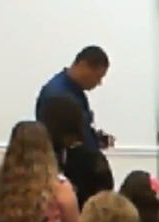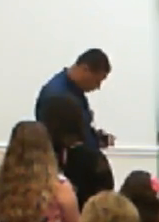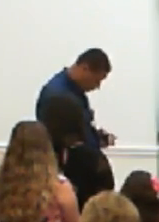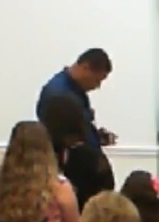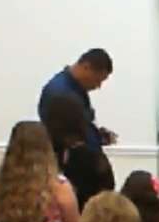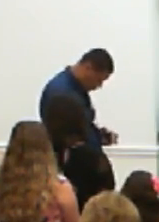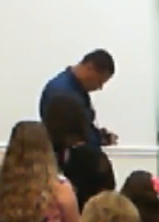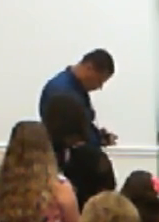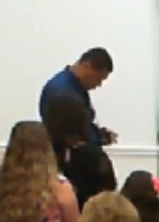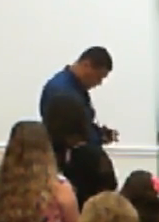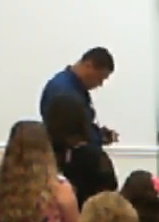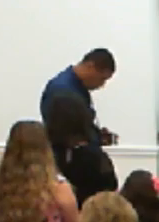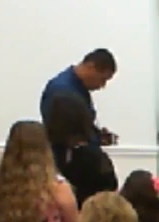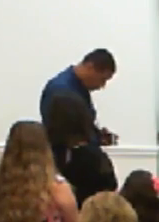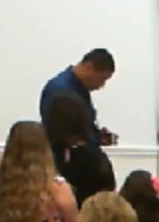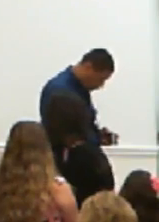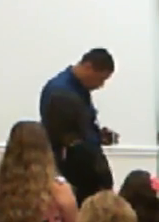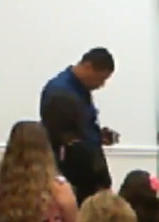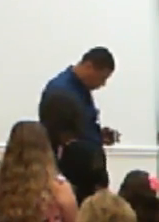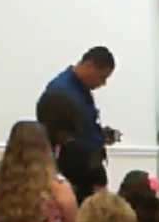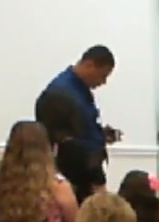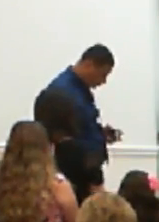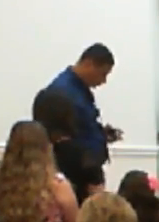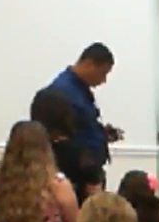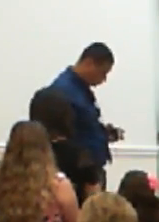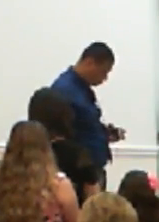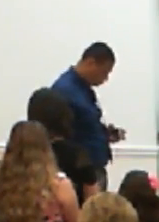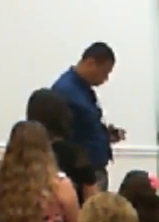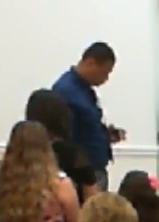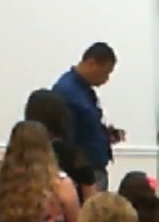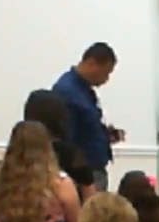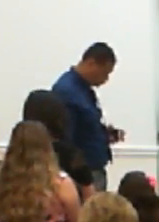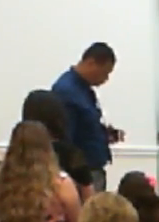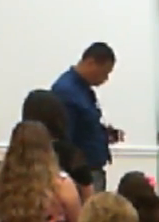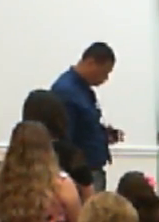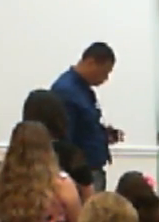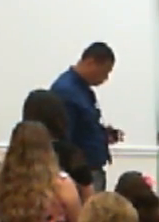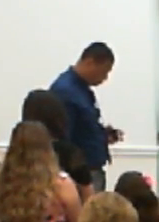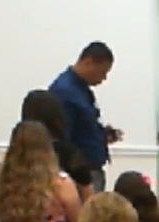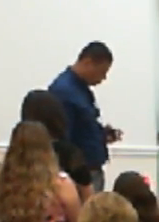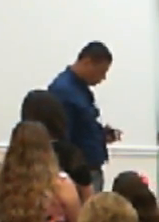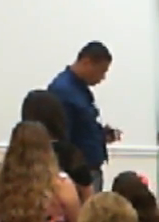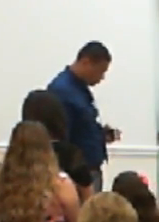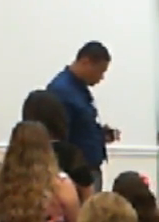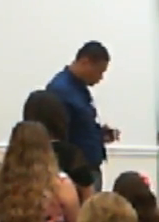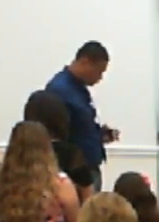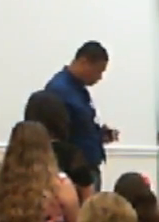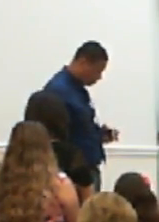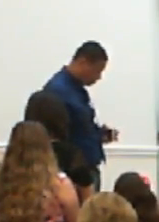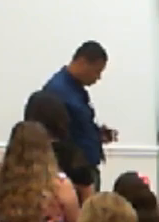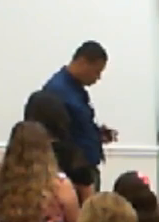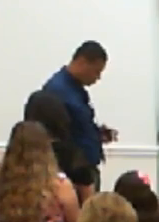that in this place you can reveal all the needs of the ones that are coming.